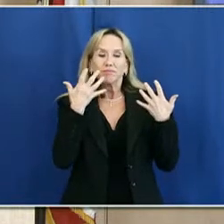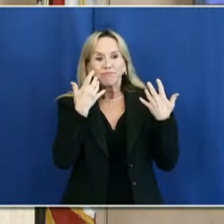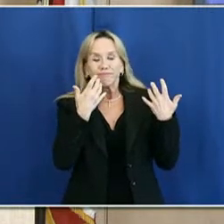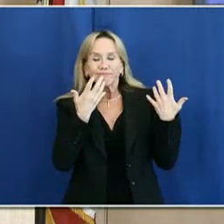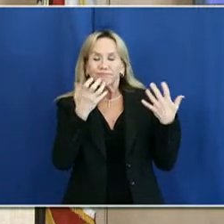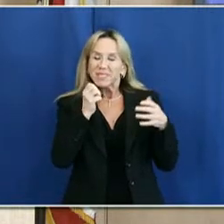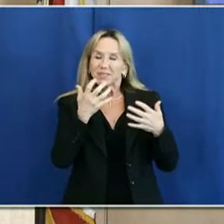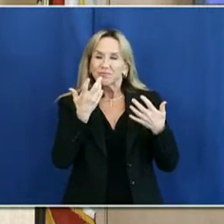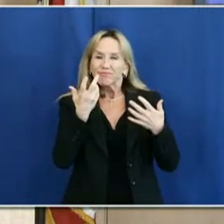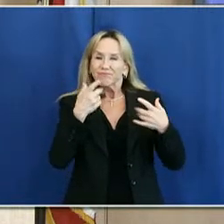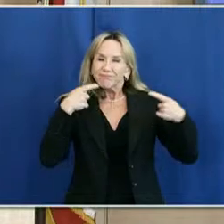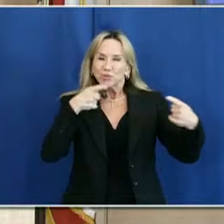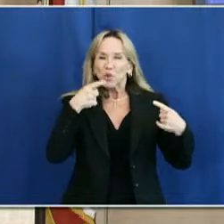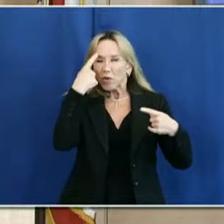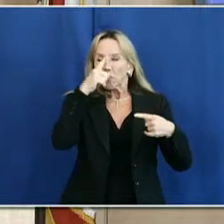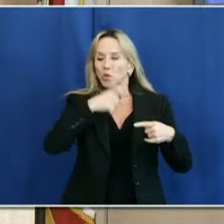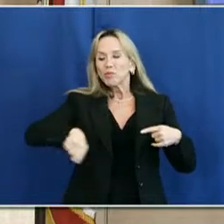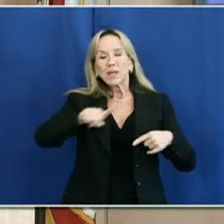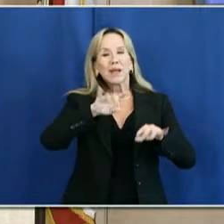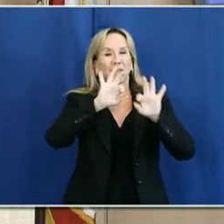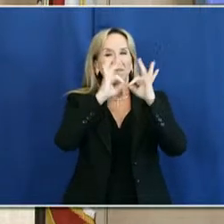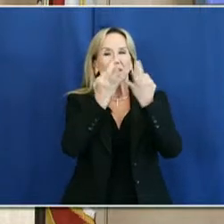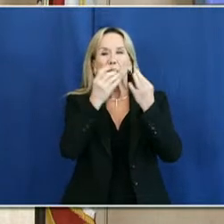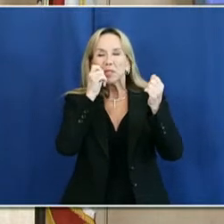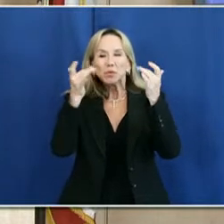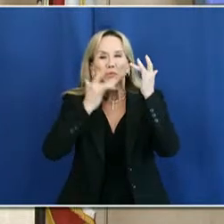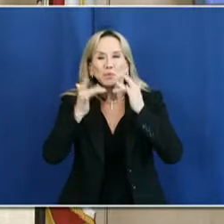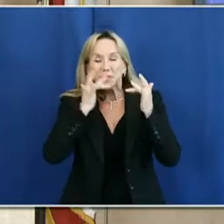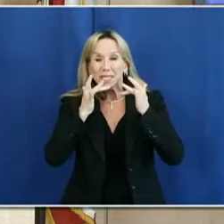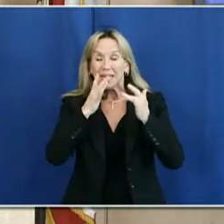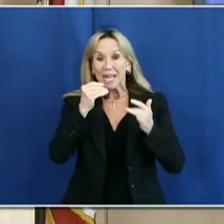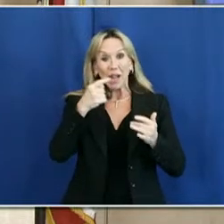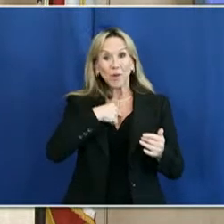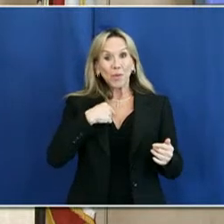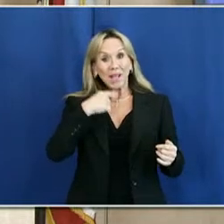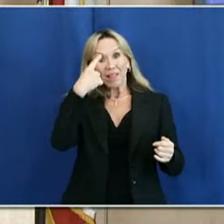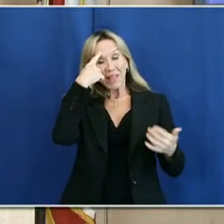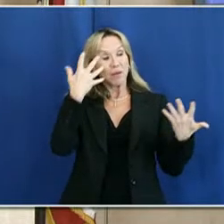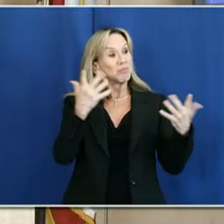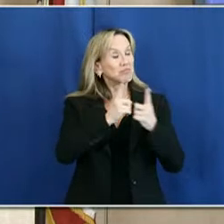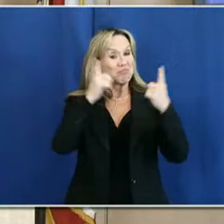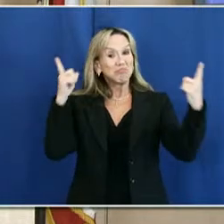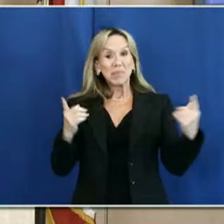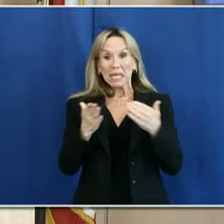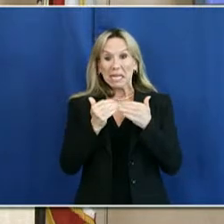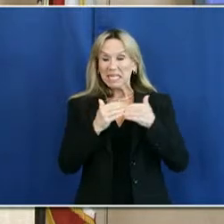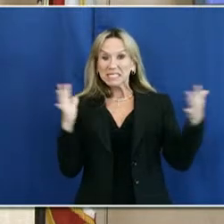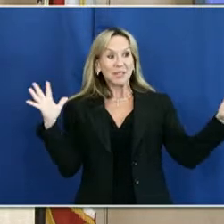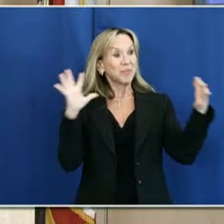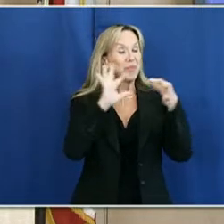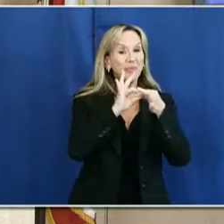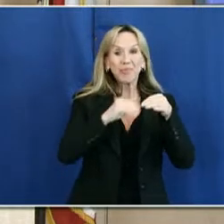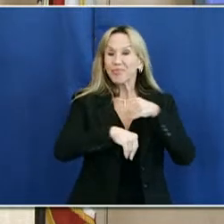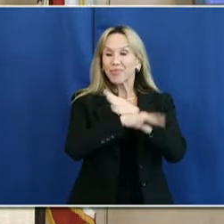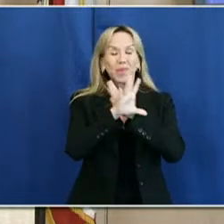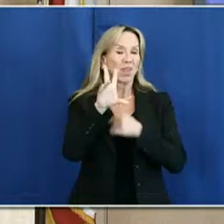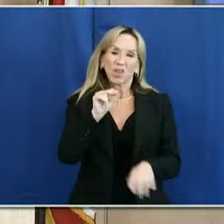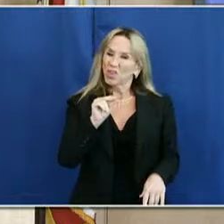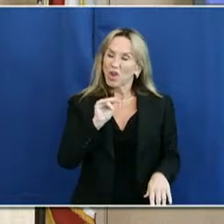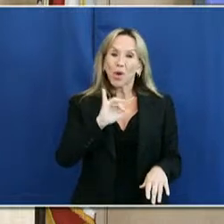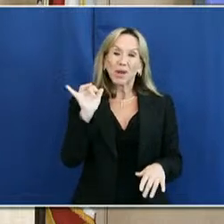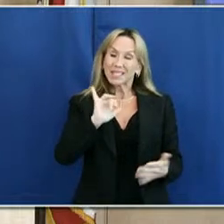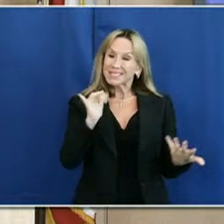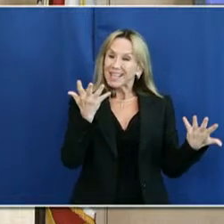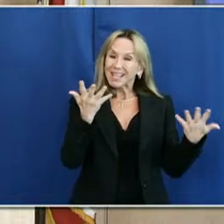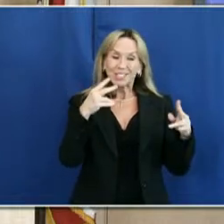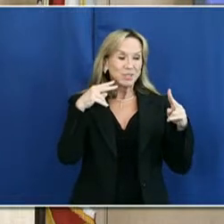need. We believe that connectivity doesn't extend just because we're in a distance learning environment. It's a basic need, just like power,